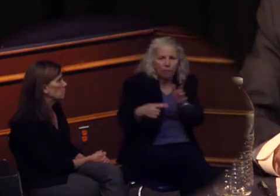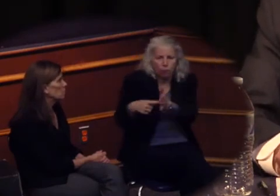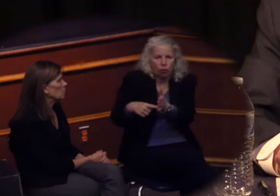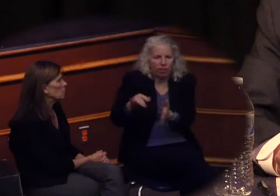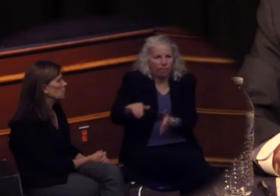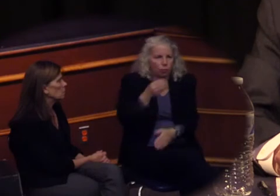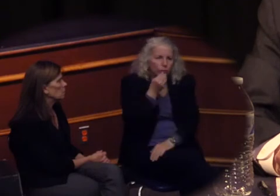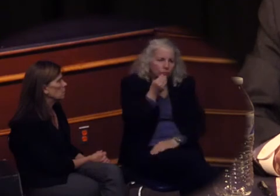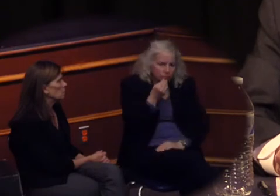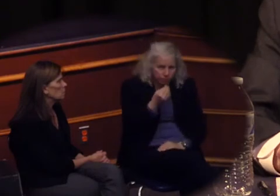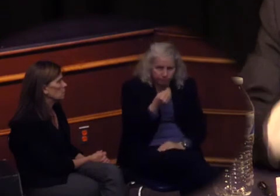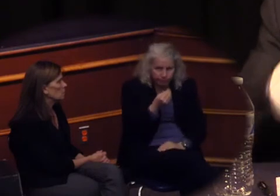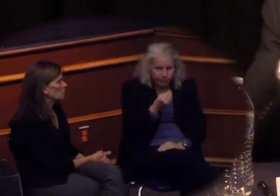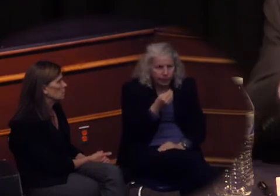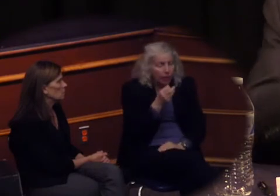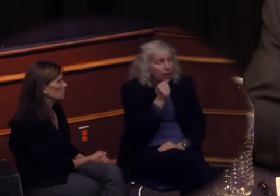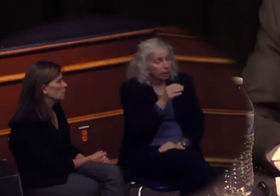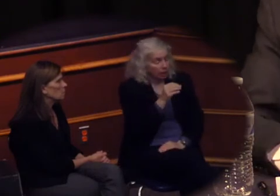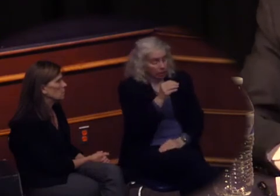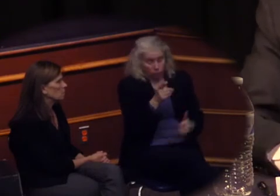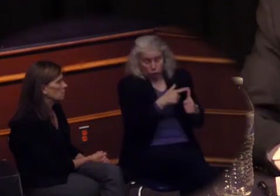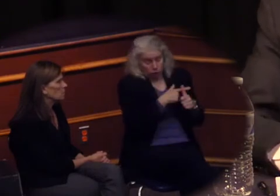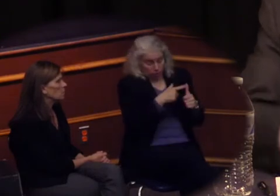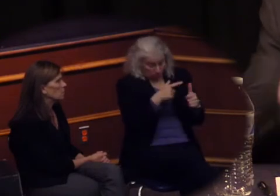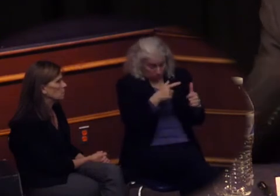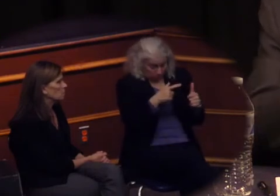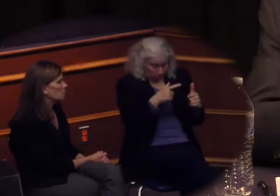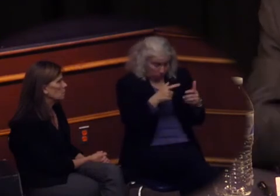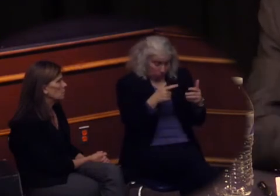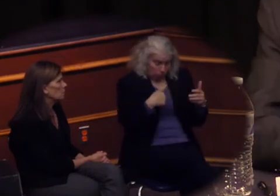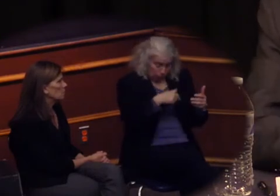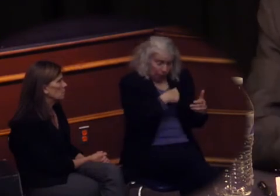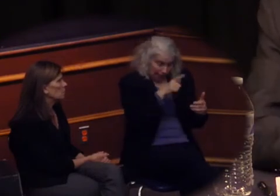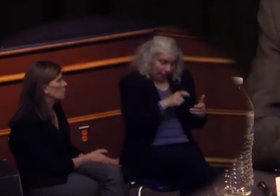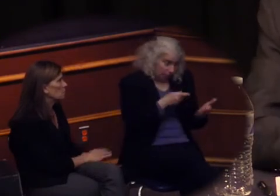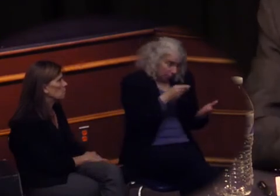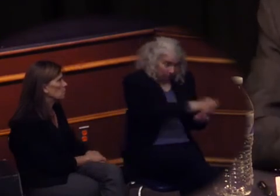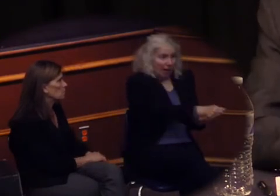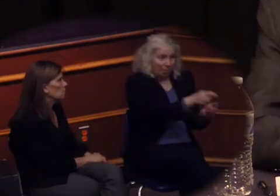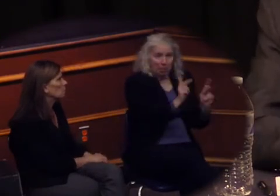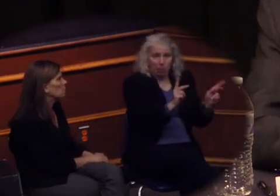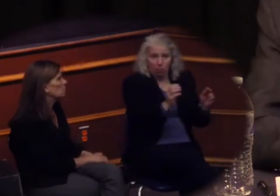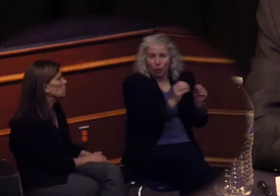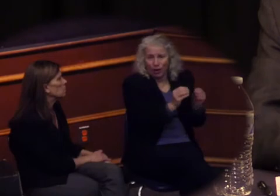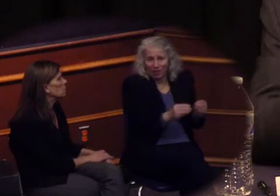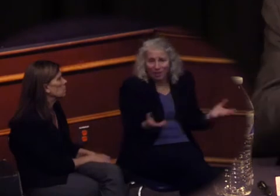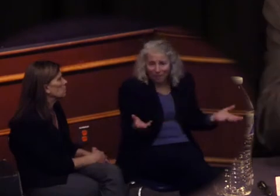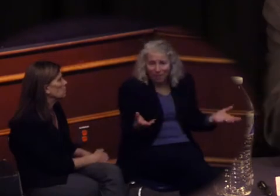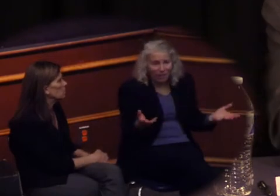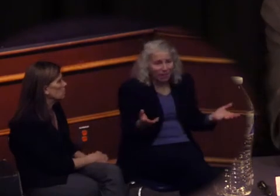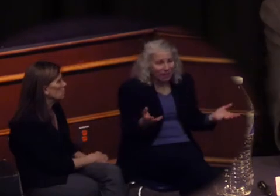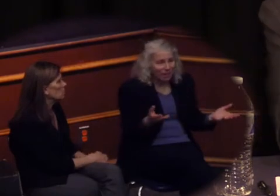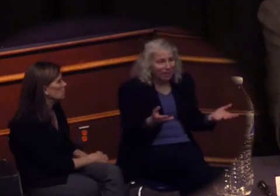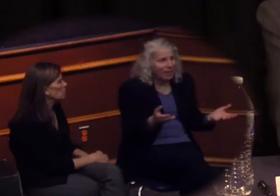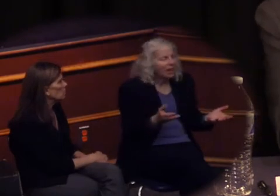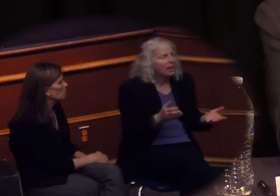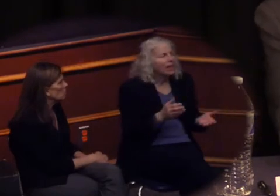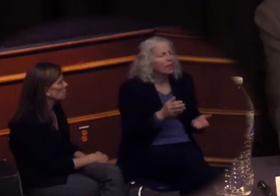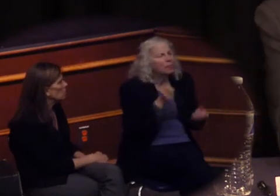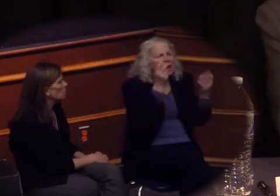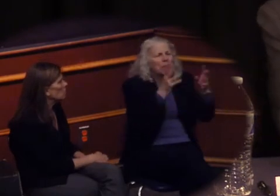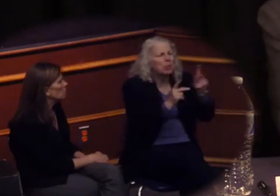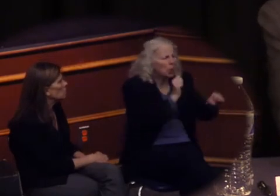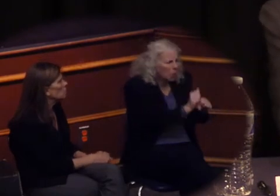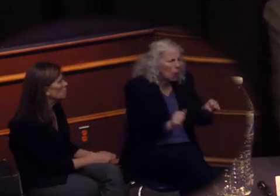So first and foremost, we need to increase wages for people who, many of whom are